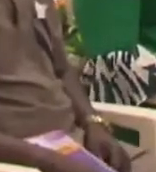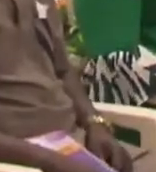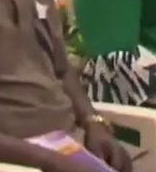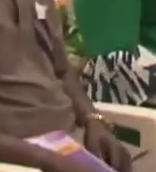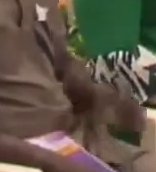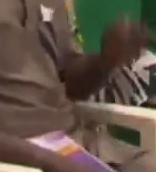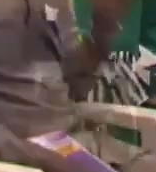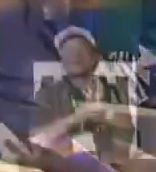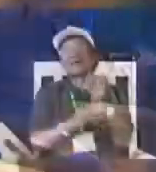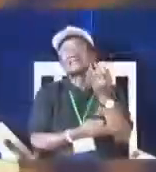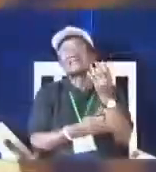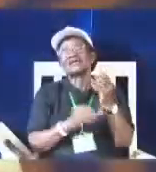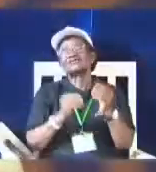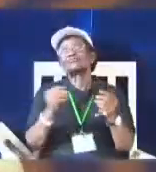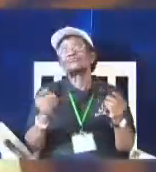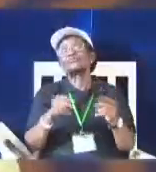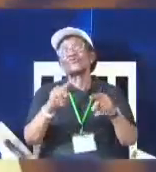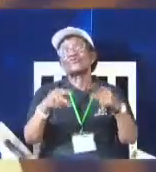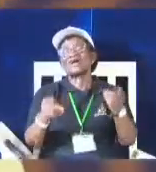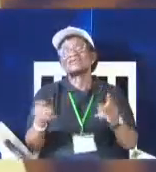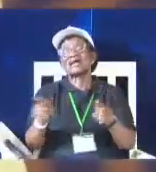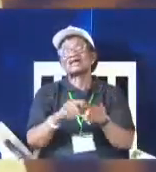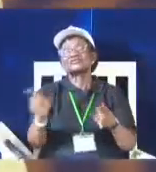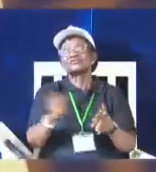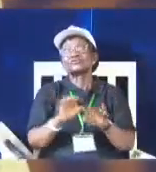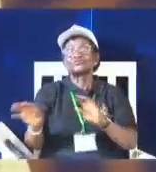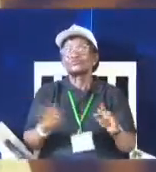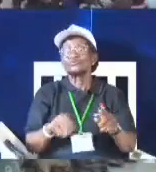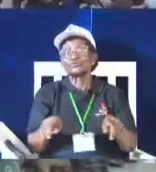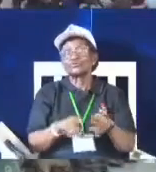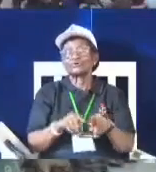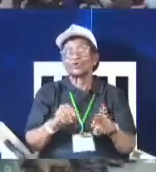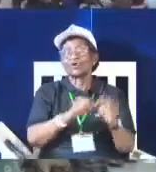so, the Almighty God will clean up your life.